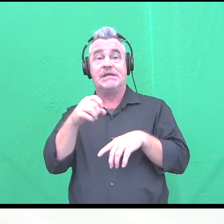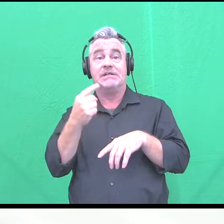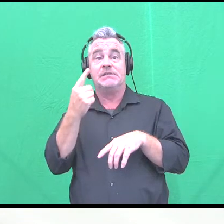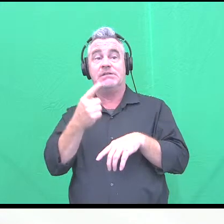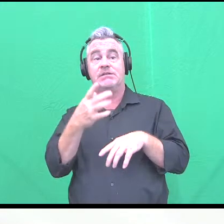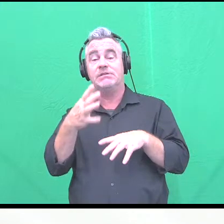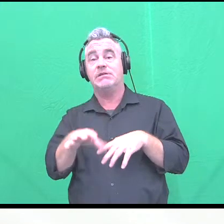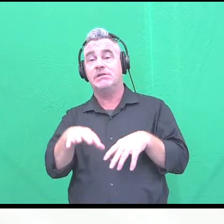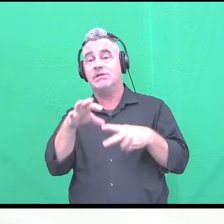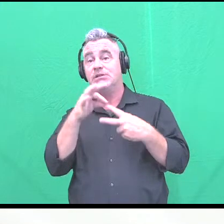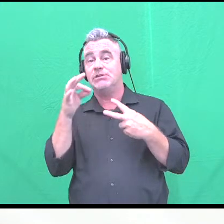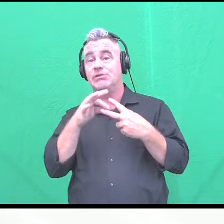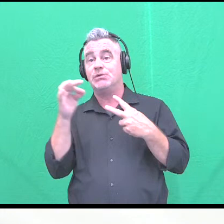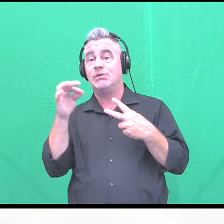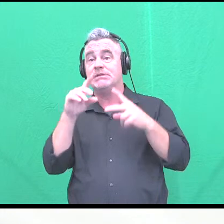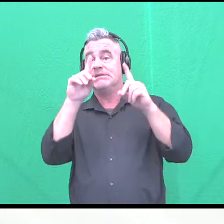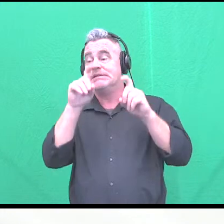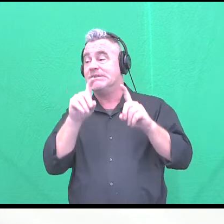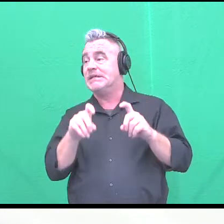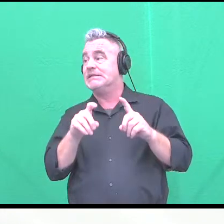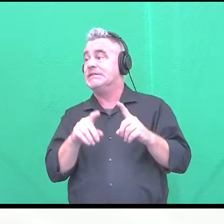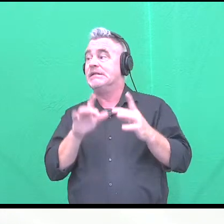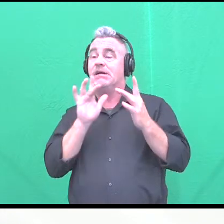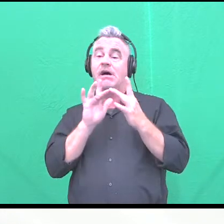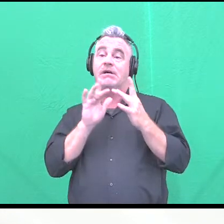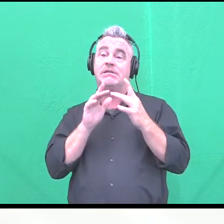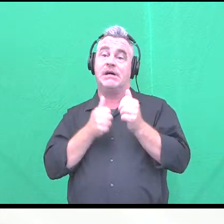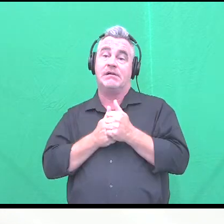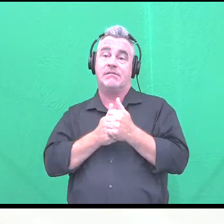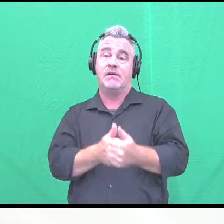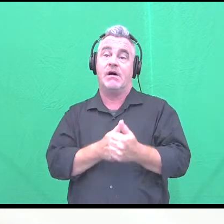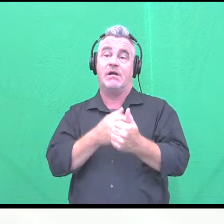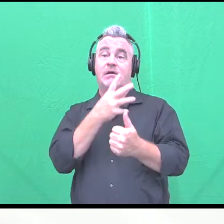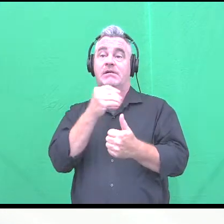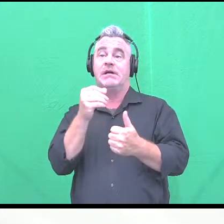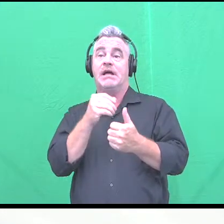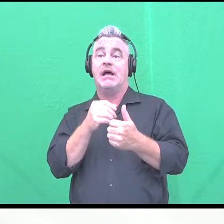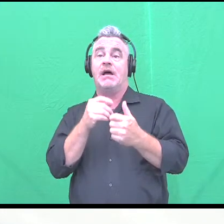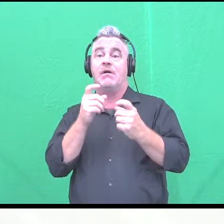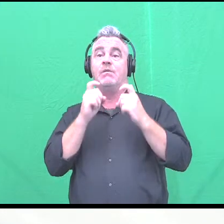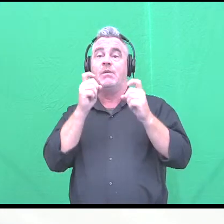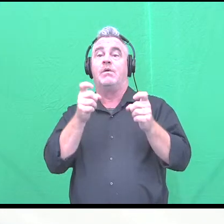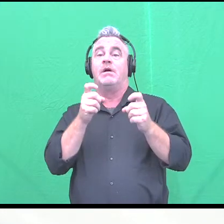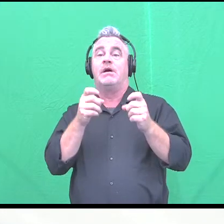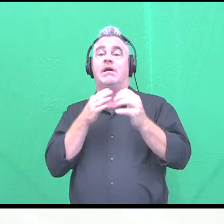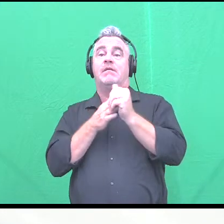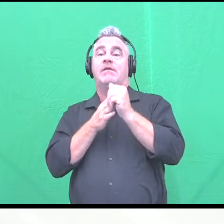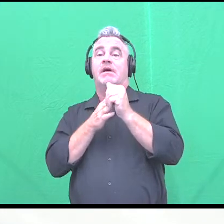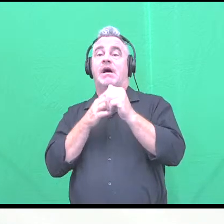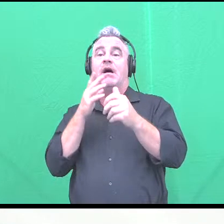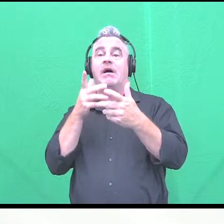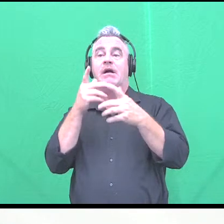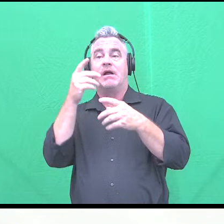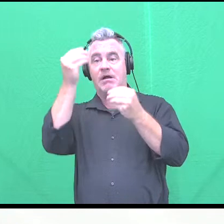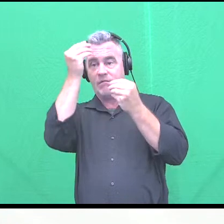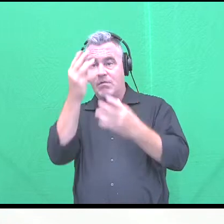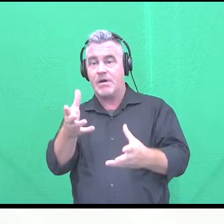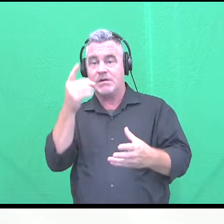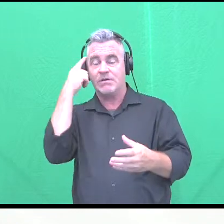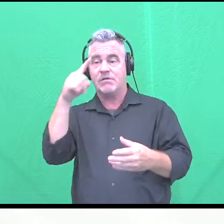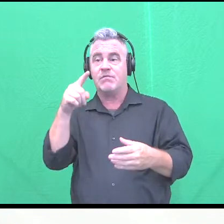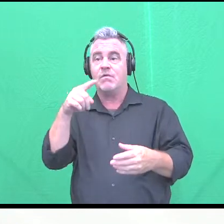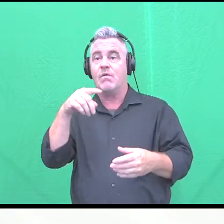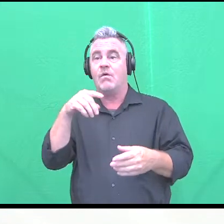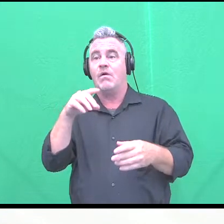testing, contact tracing, and then we will provide guidance for families or for staff members around quarantine